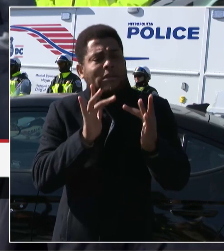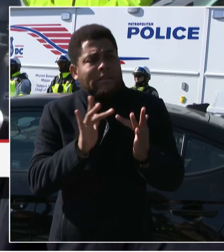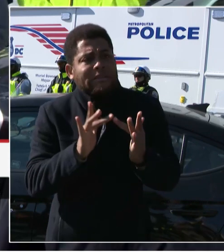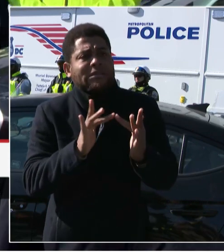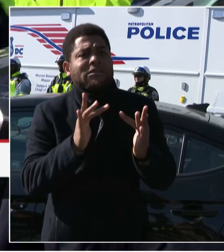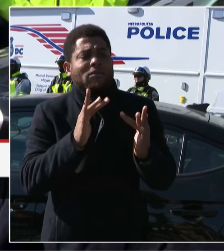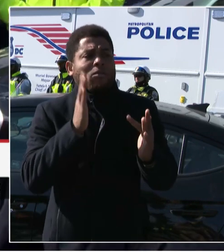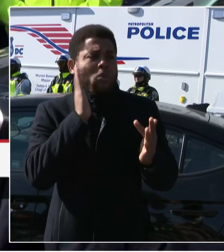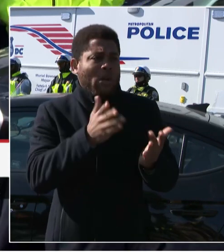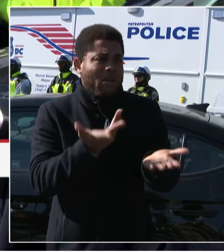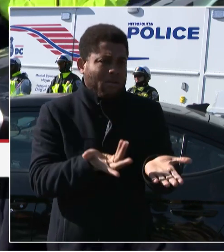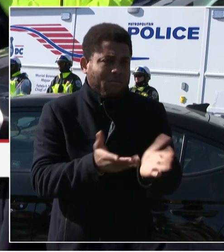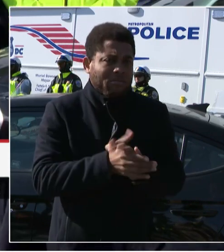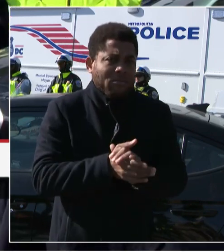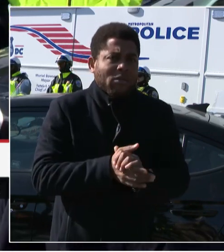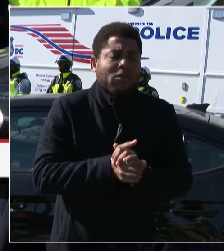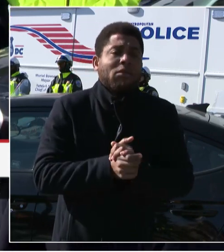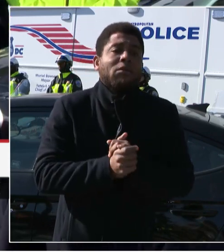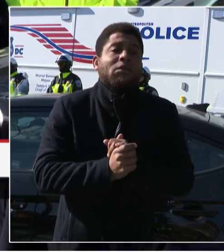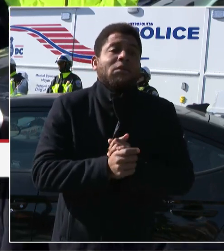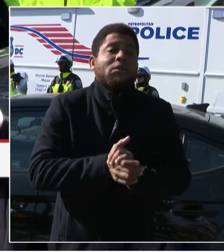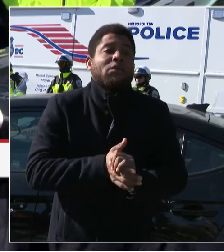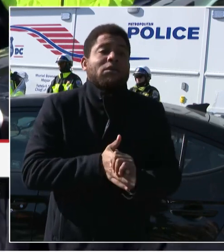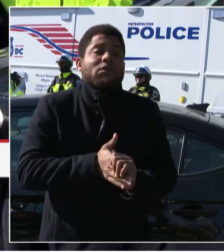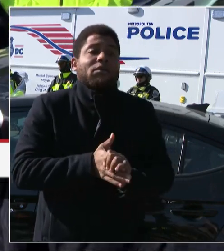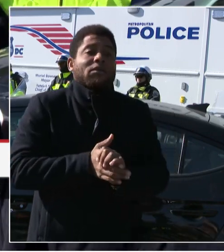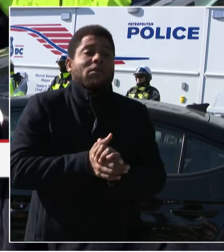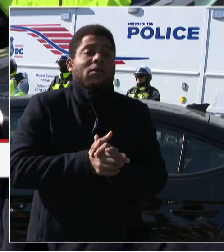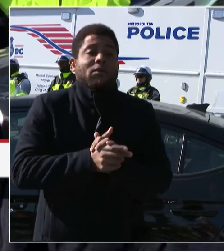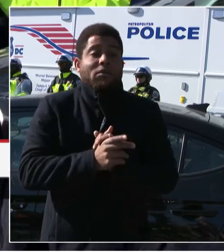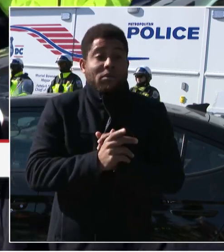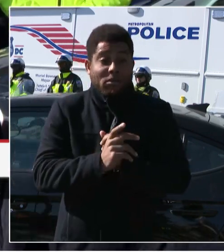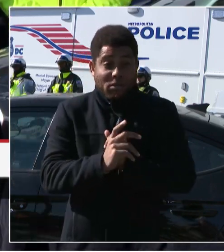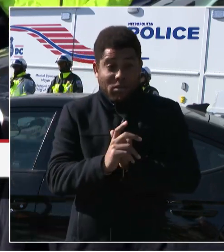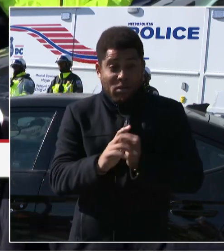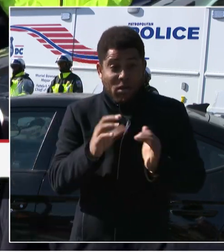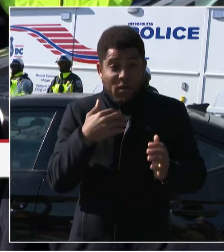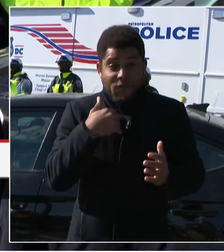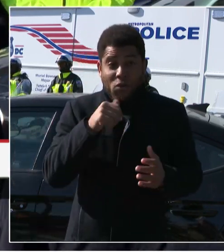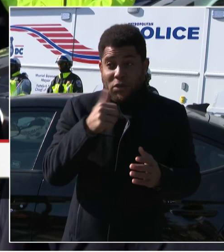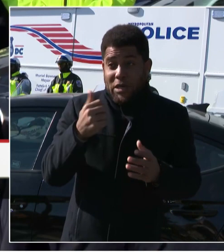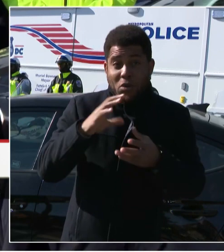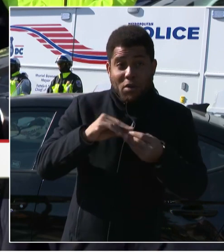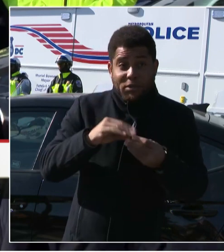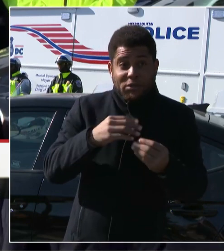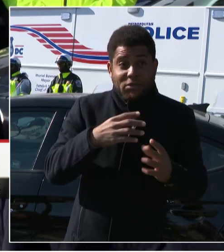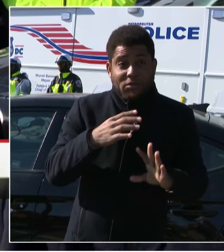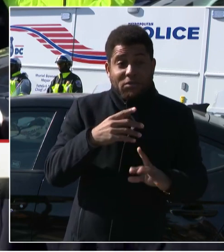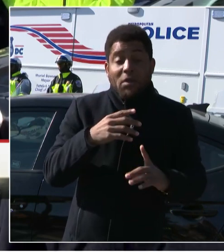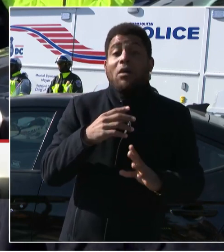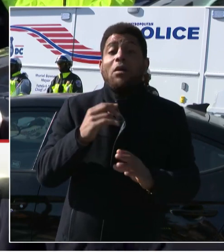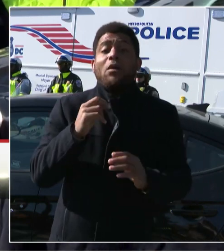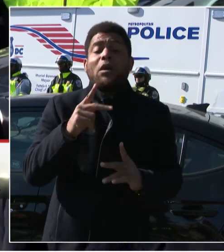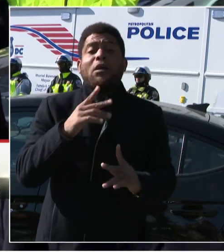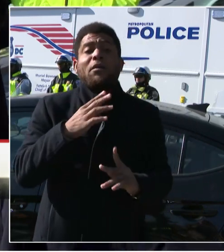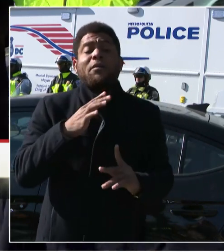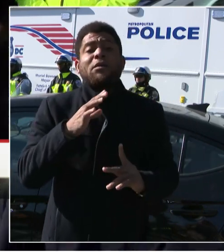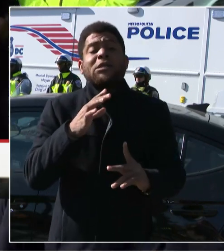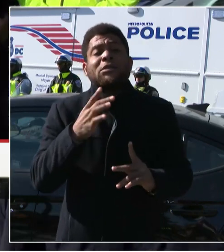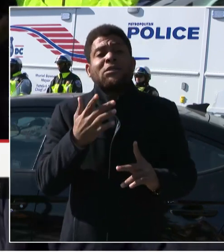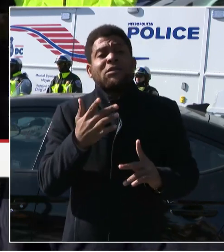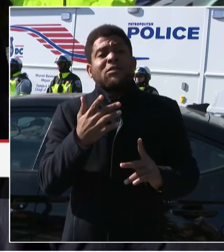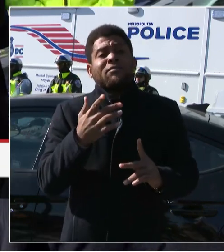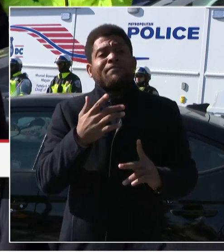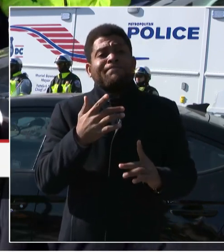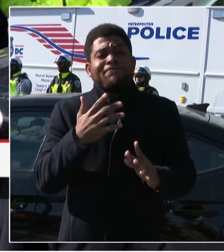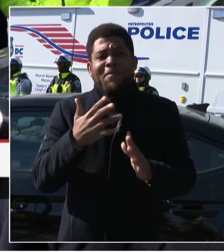Okay. And the other thing I want to mention, I just asked my technology person back here.